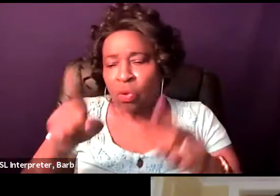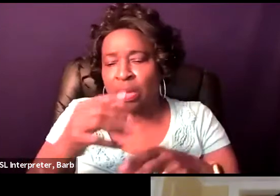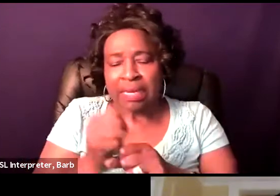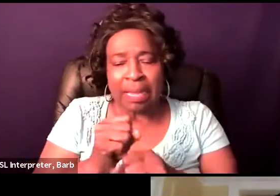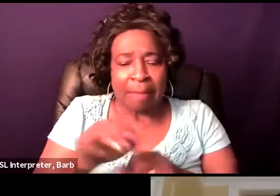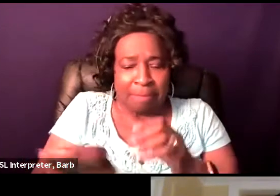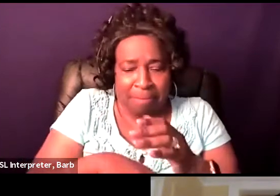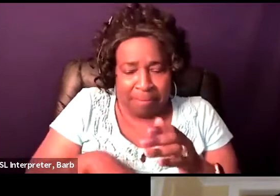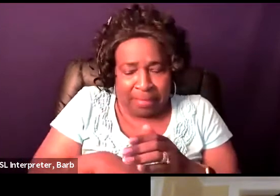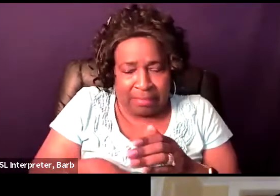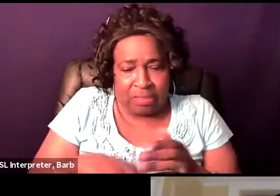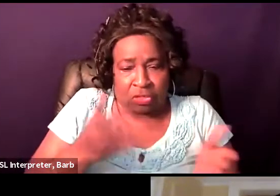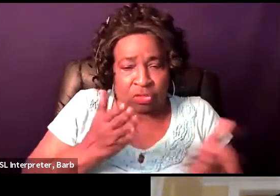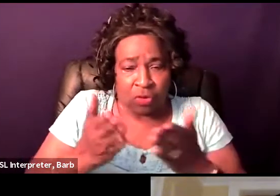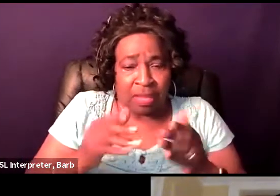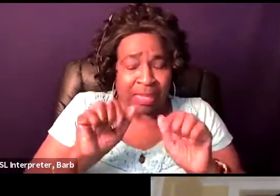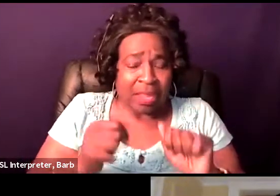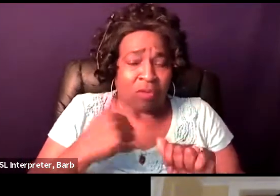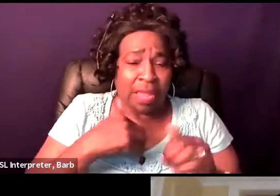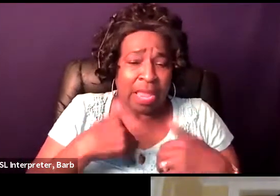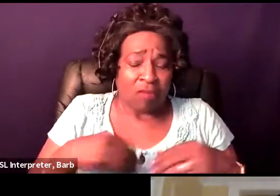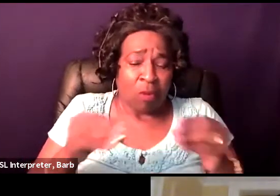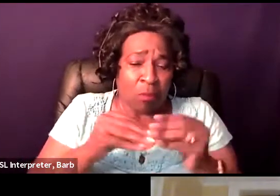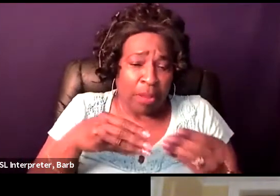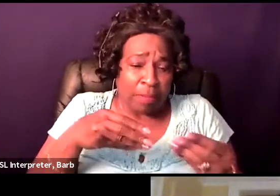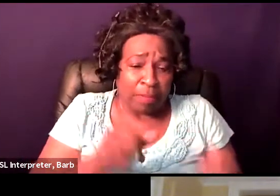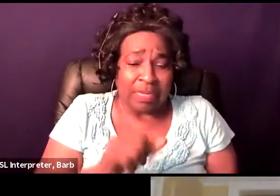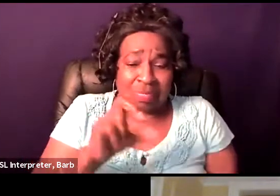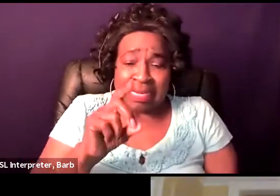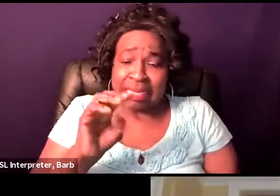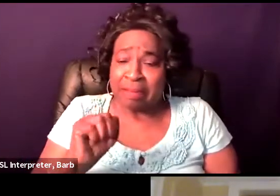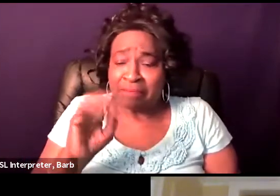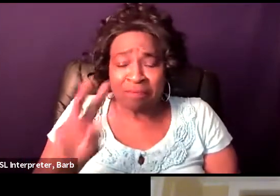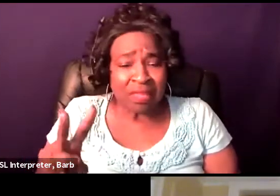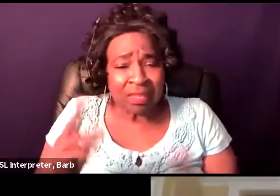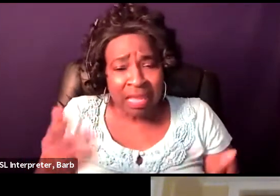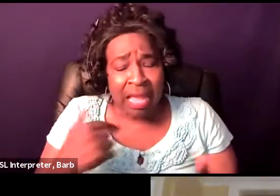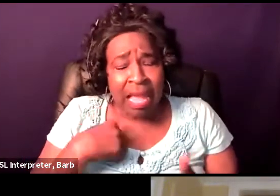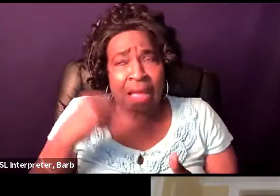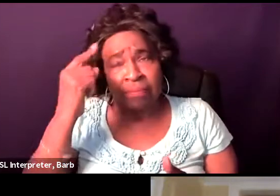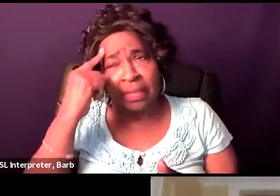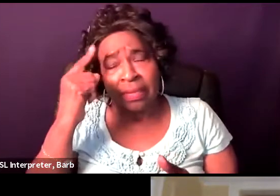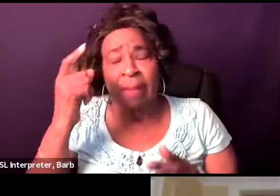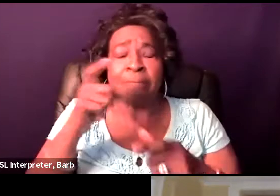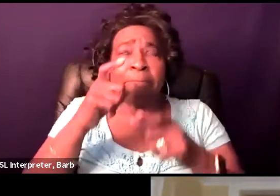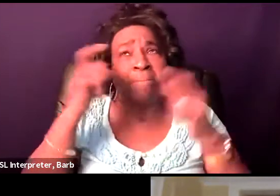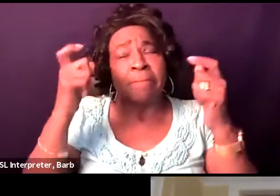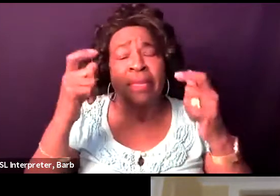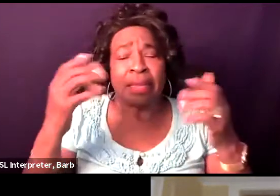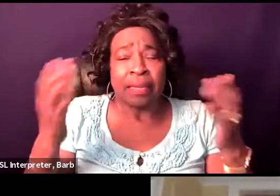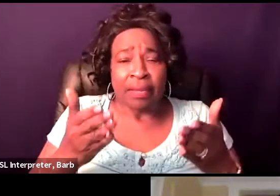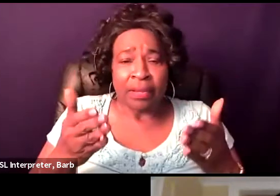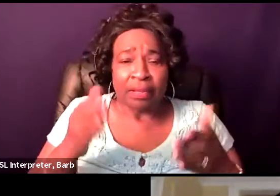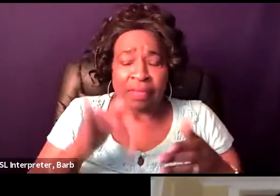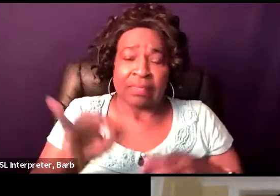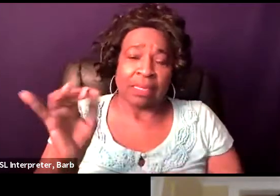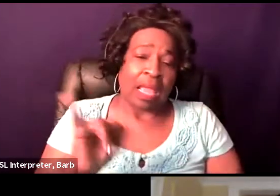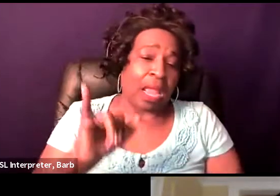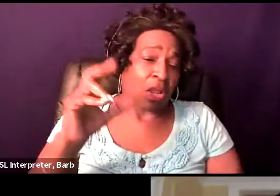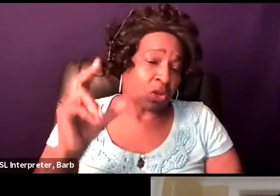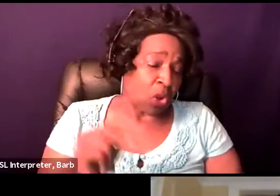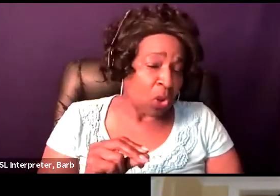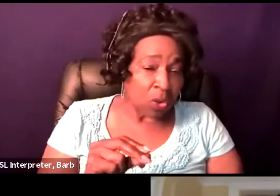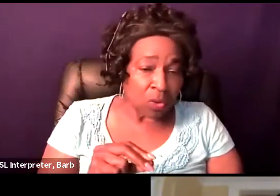of like, can we have a more efficient DMV? Like, I don't know, I'm thinking big here, right? And that's like, no, that,